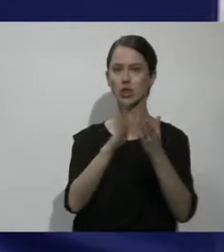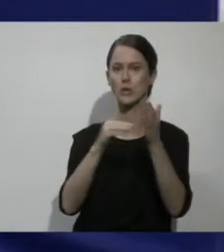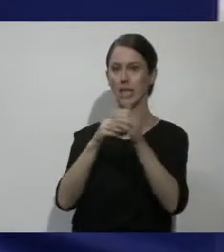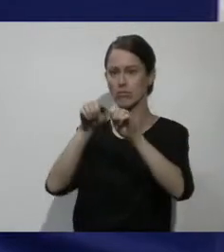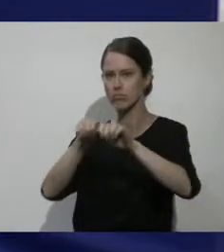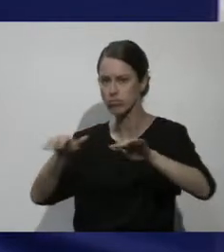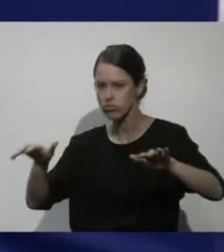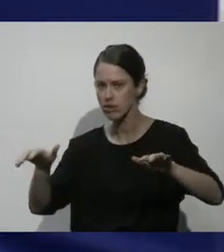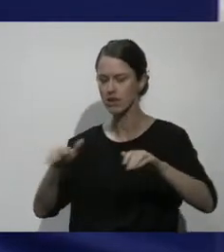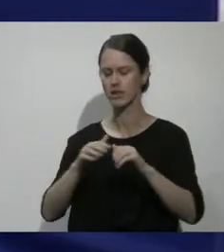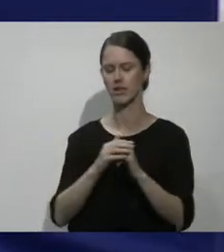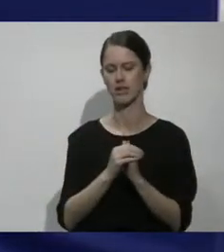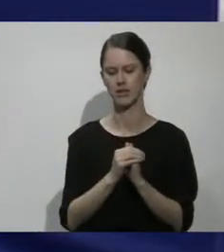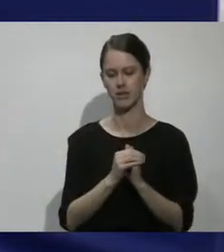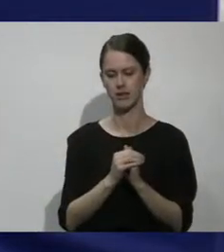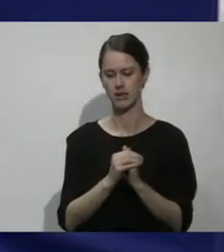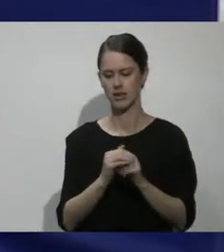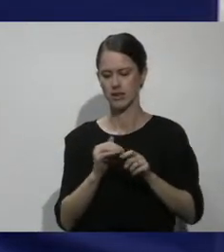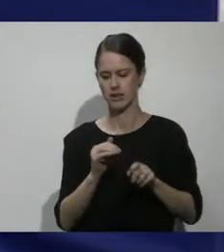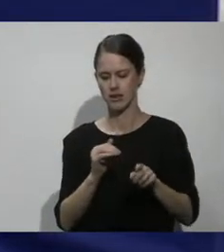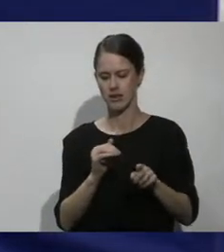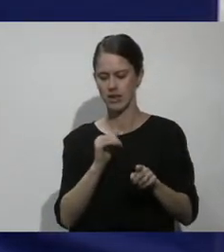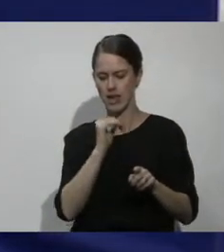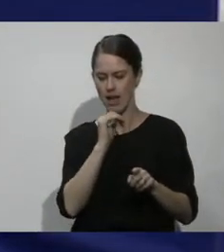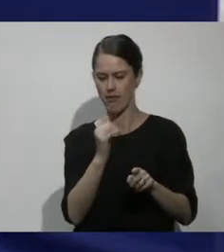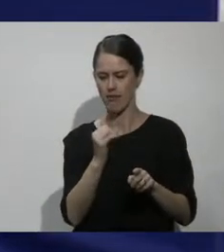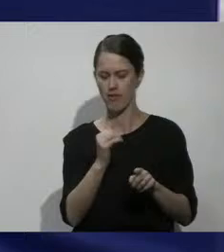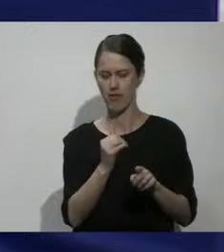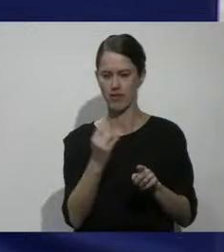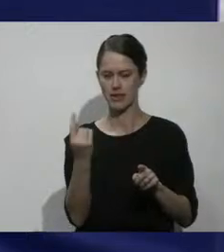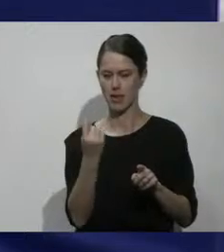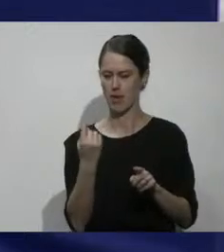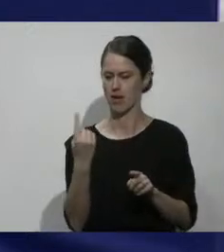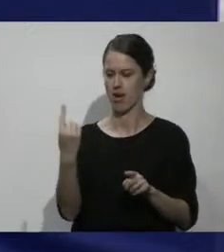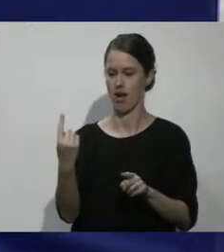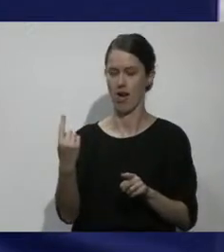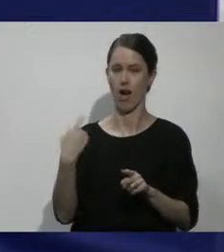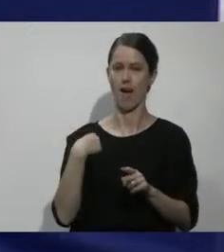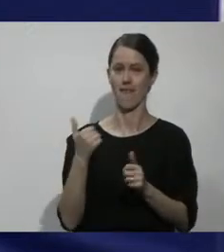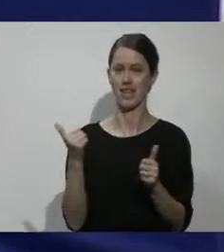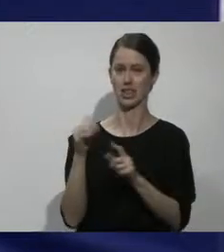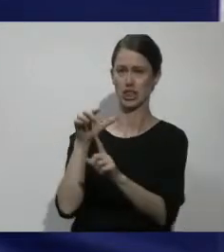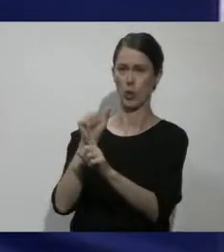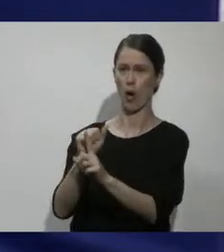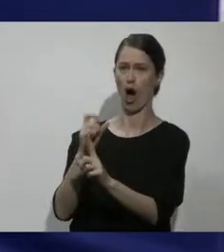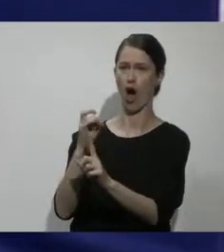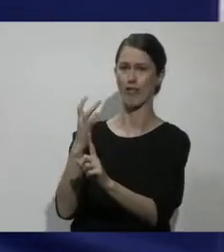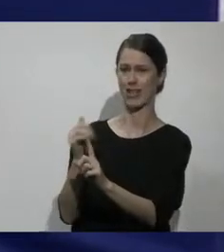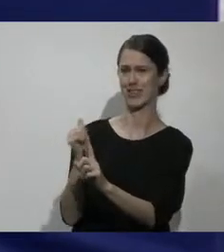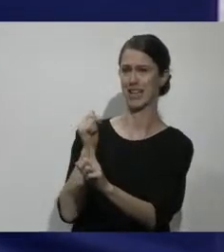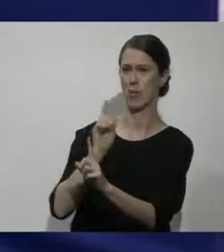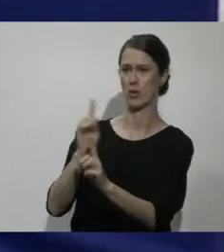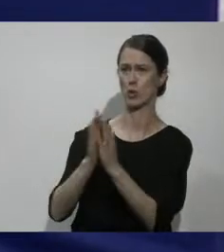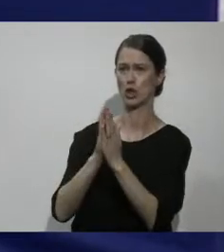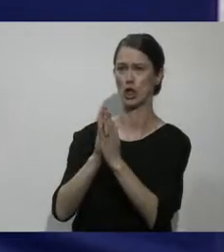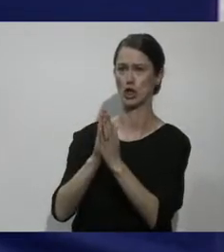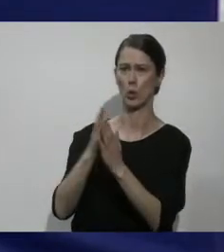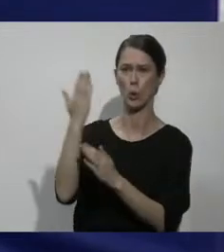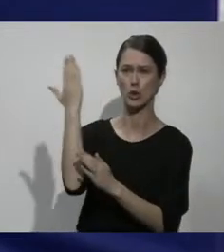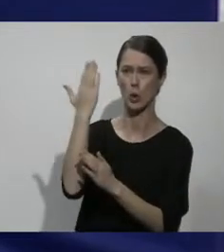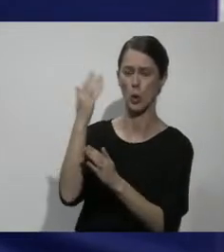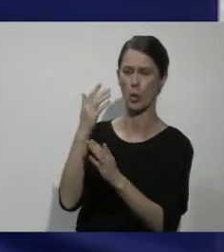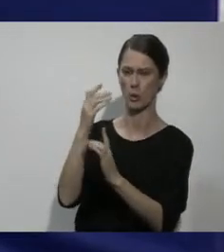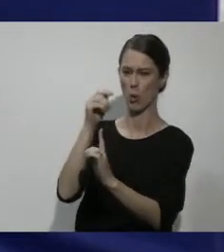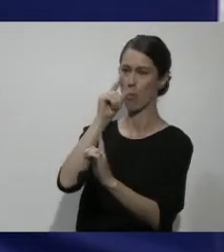close contacts have been in settings where there could have been further spread, like churches or schools and so on. We've seen that already. So again, it's looking at the